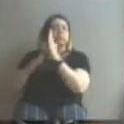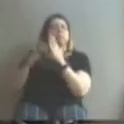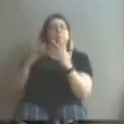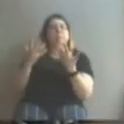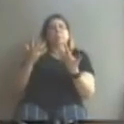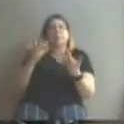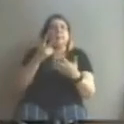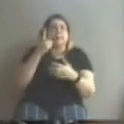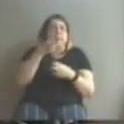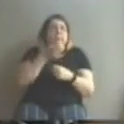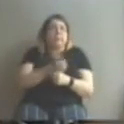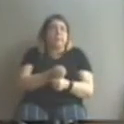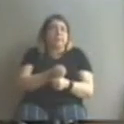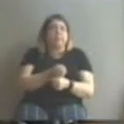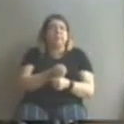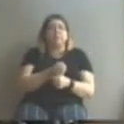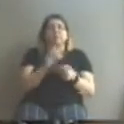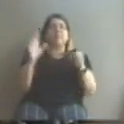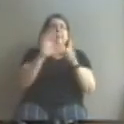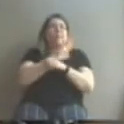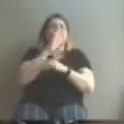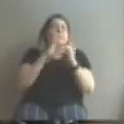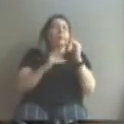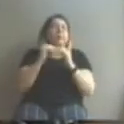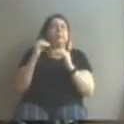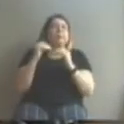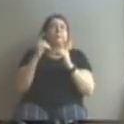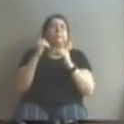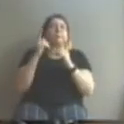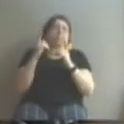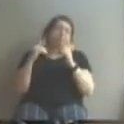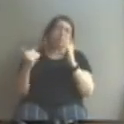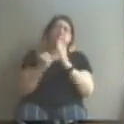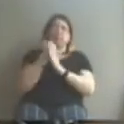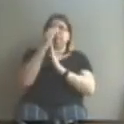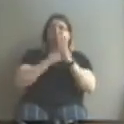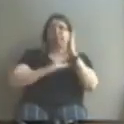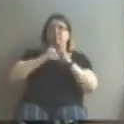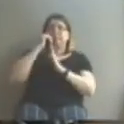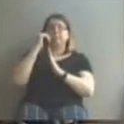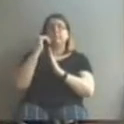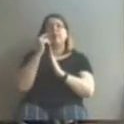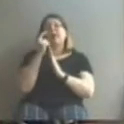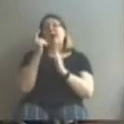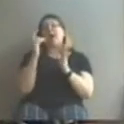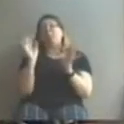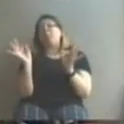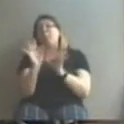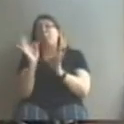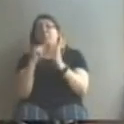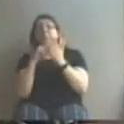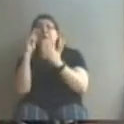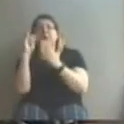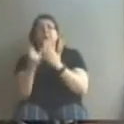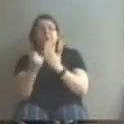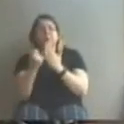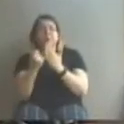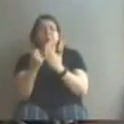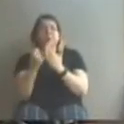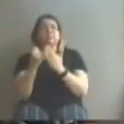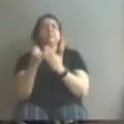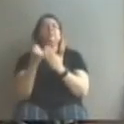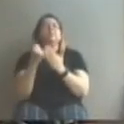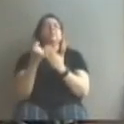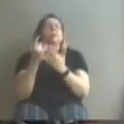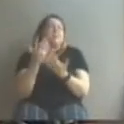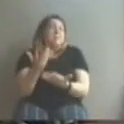of 2 years, your entire building might be repainted, as well as small projects that don't get attacked as well.